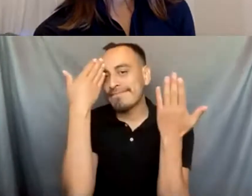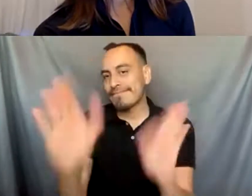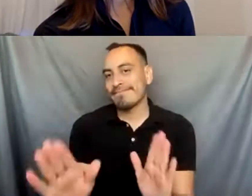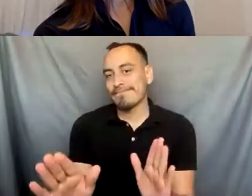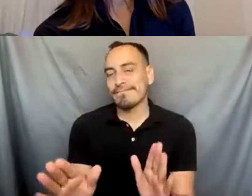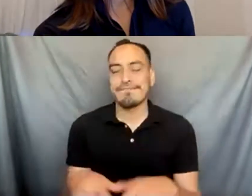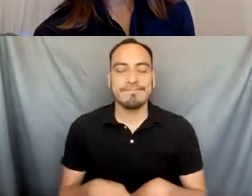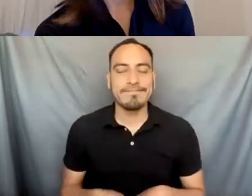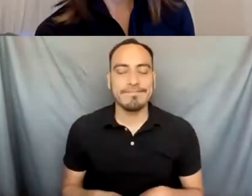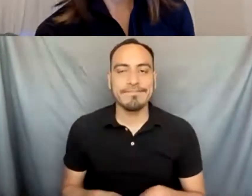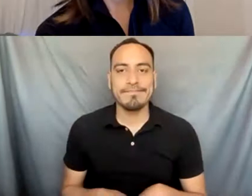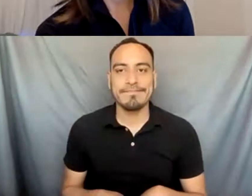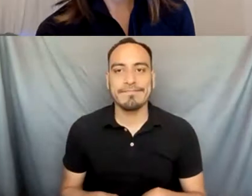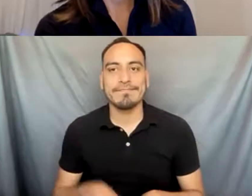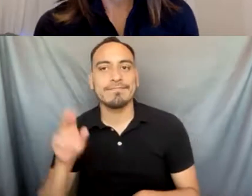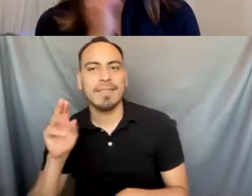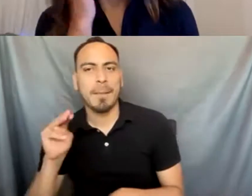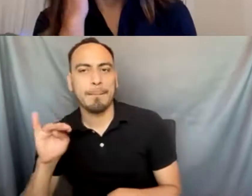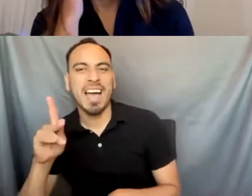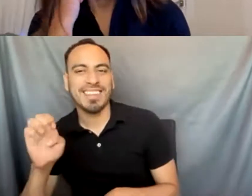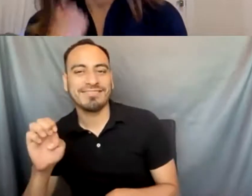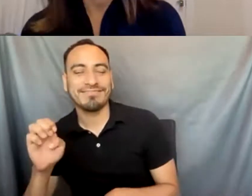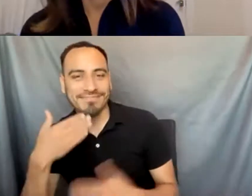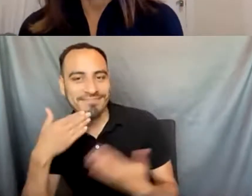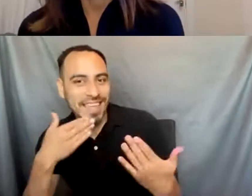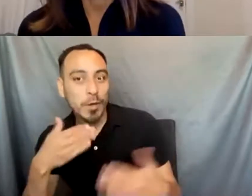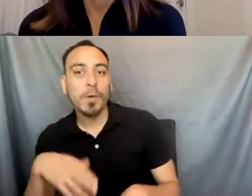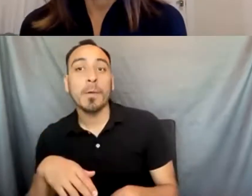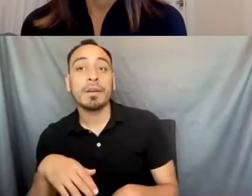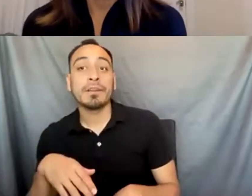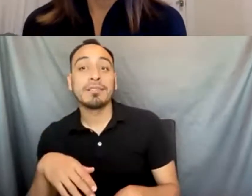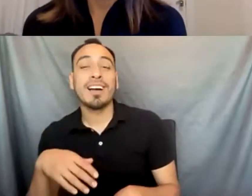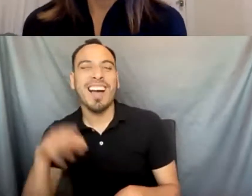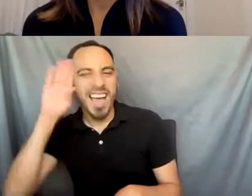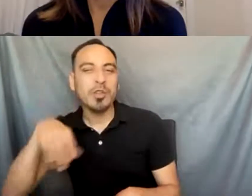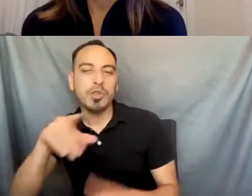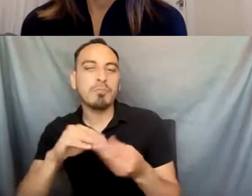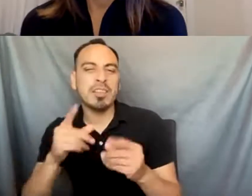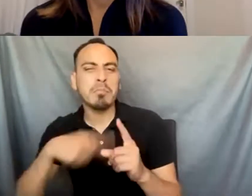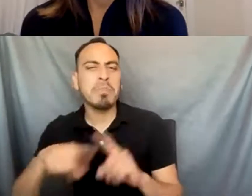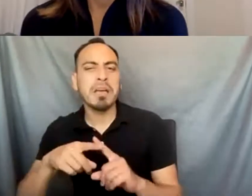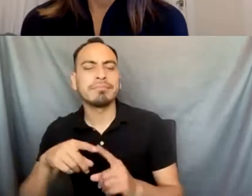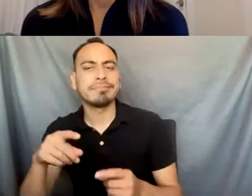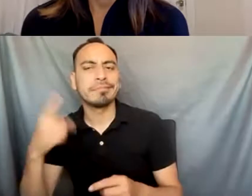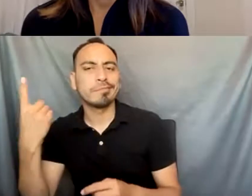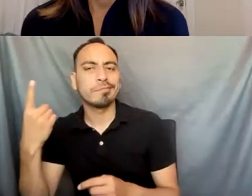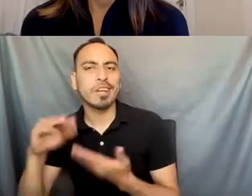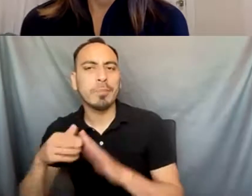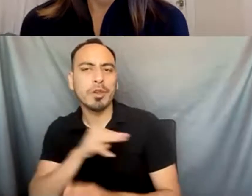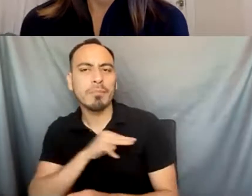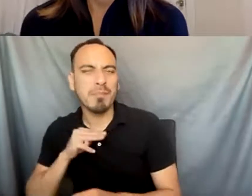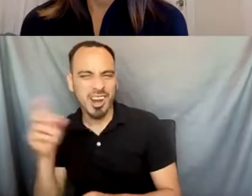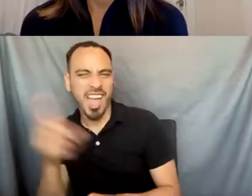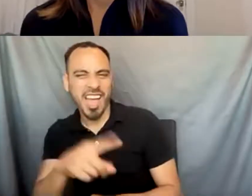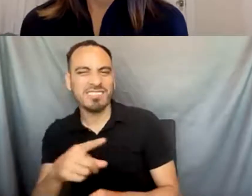Thank you. And Nick, I know that you mentioned this earlier, but again, a community member asked, what is the possibility that Sac County will meet the orange tier next